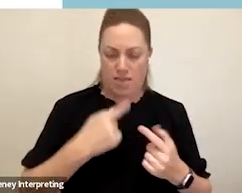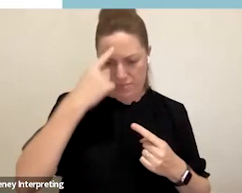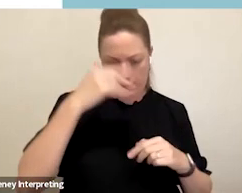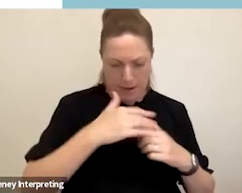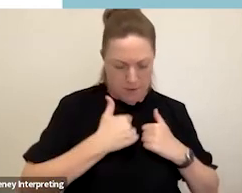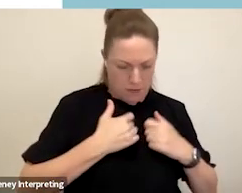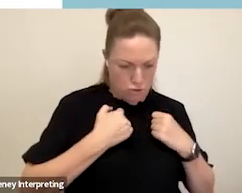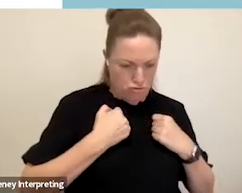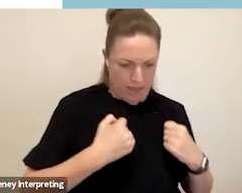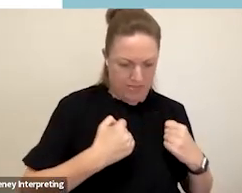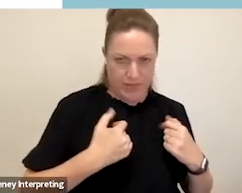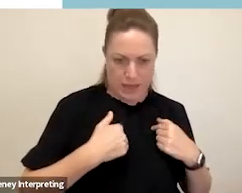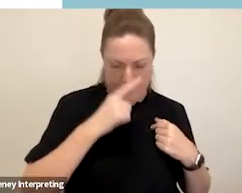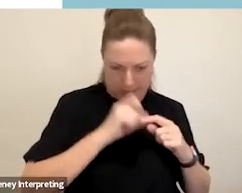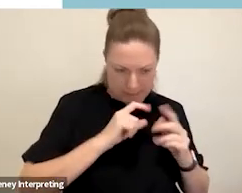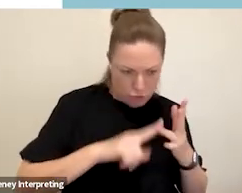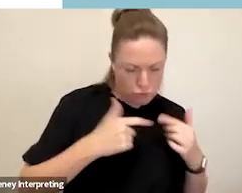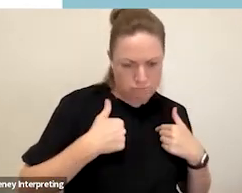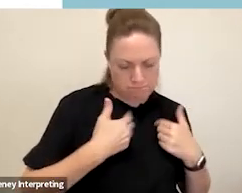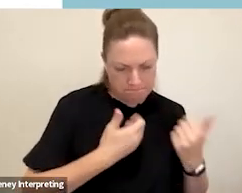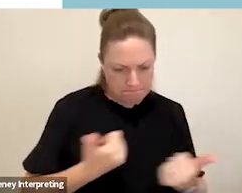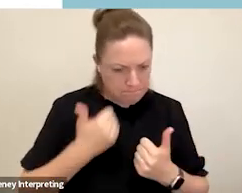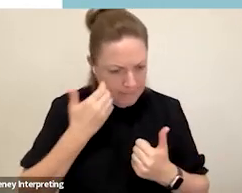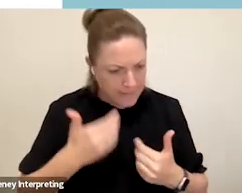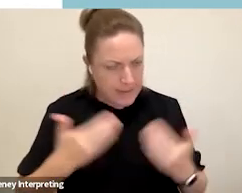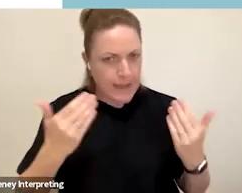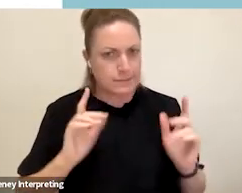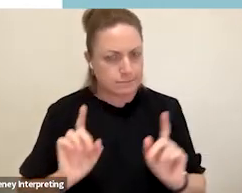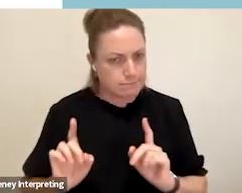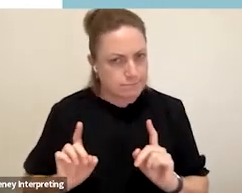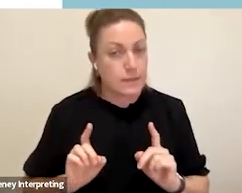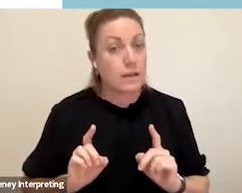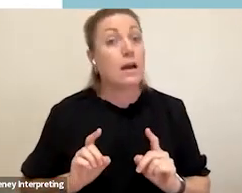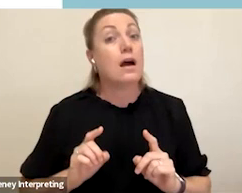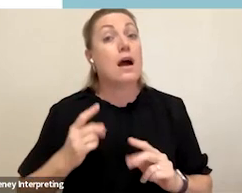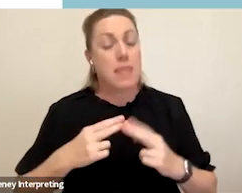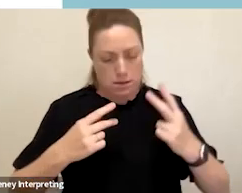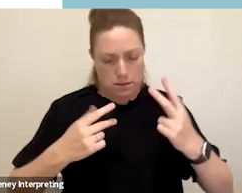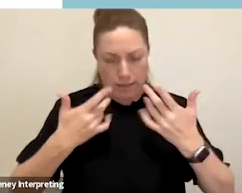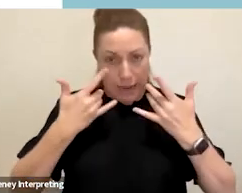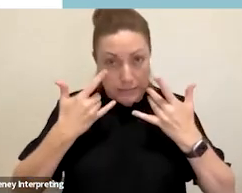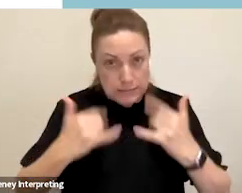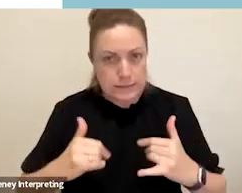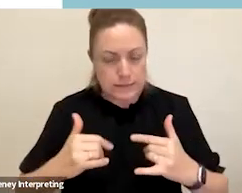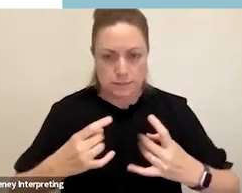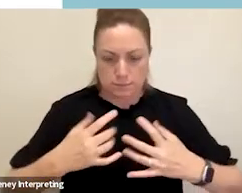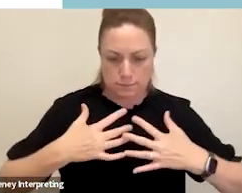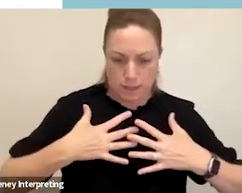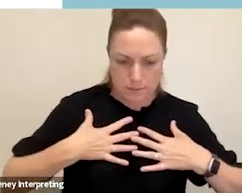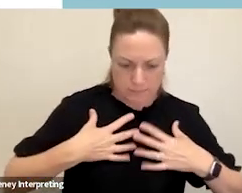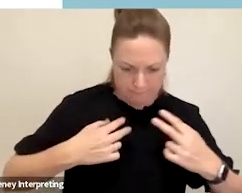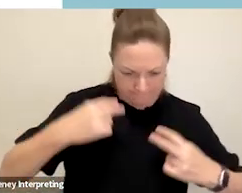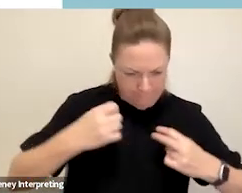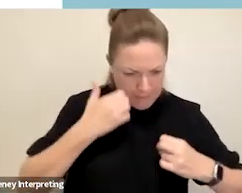and evaluate how you're going in everyday life. It also allows you to assess how you're going in everyday life and make changes potentially